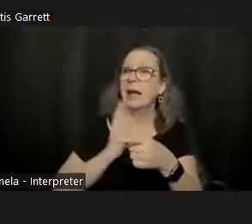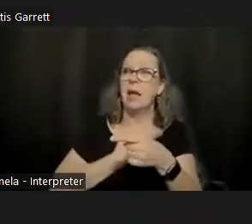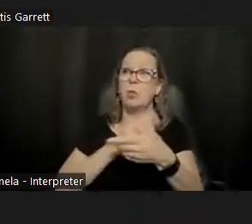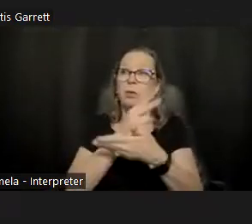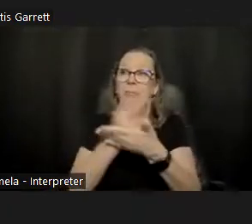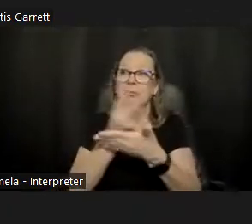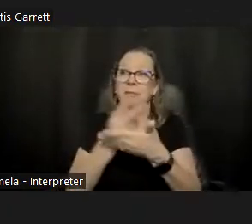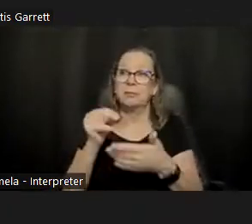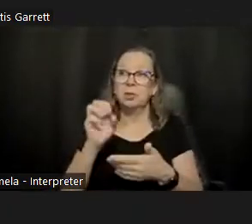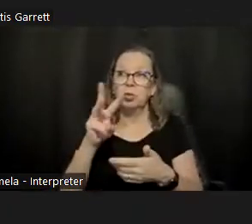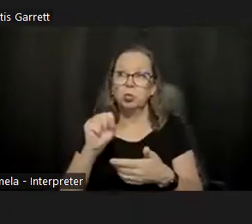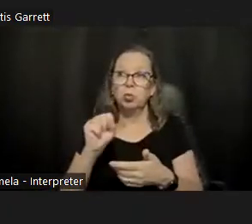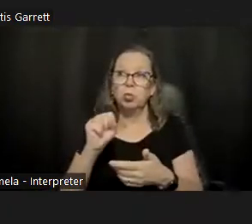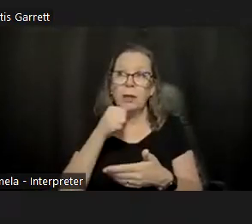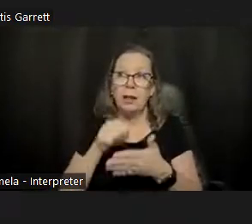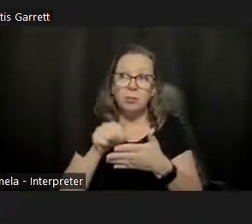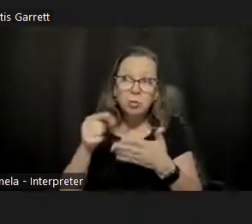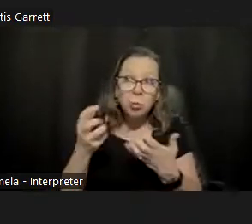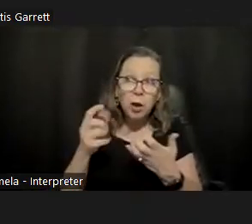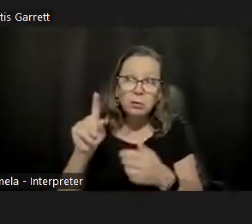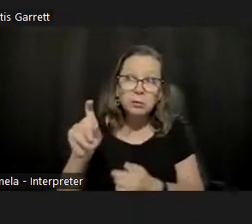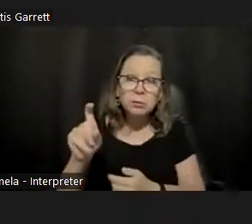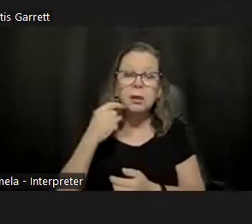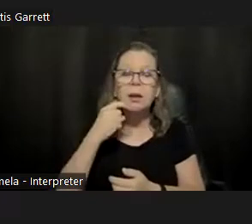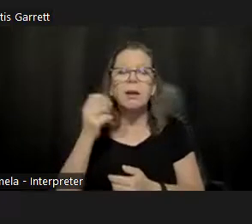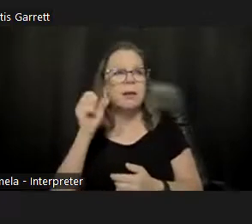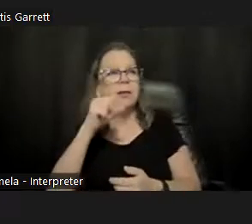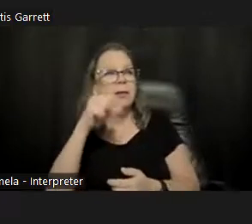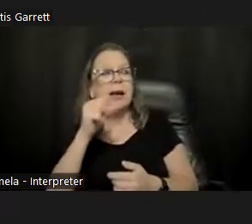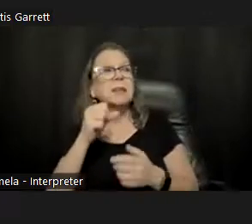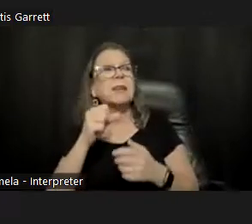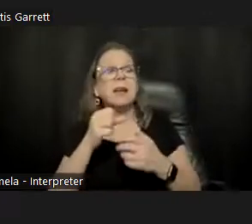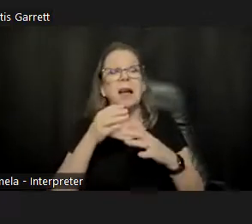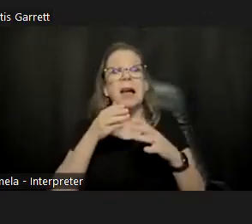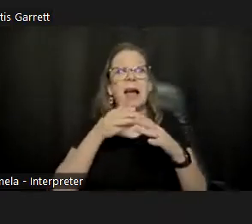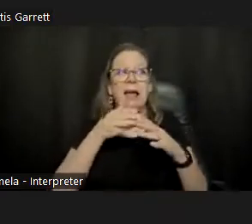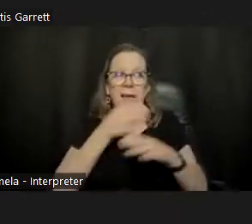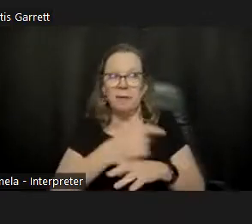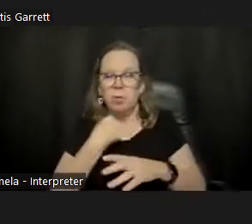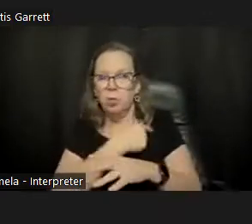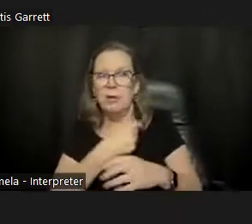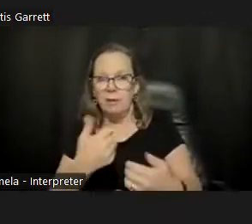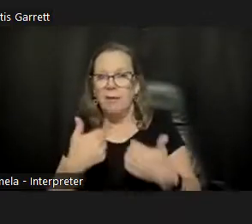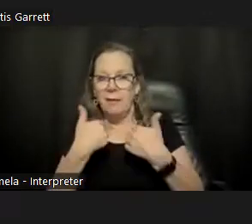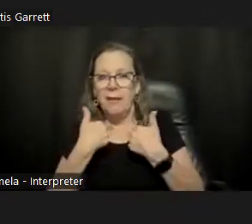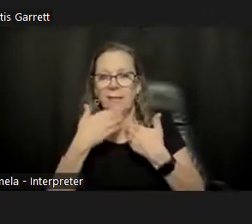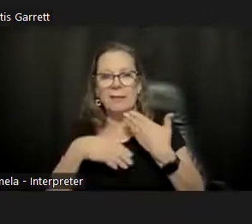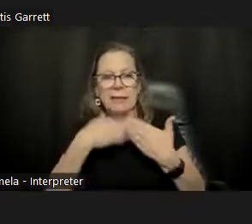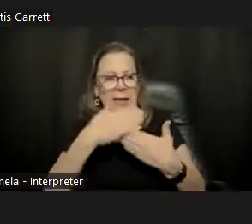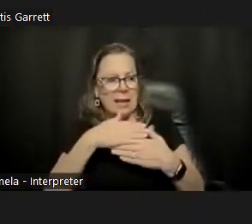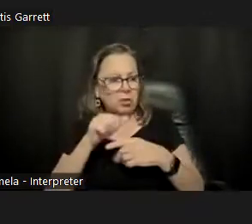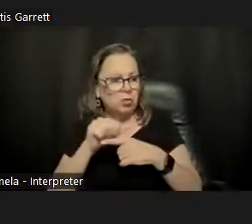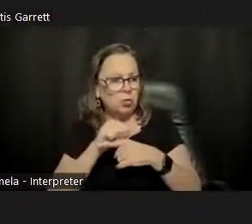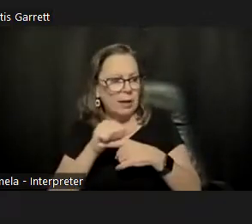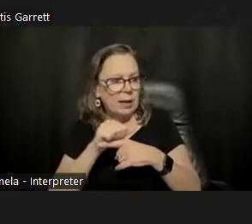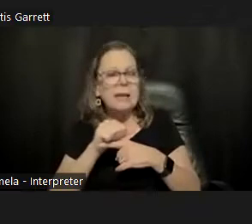biweekly newsletter. Would you like yes, that? Once we have the next training, I can